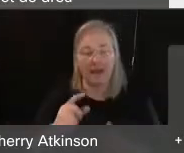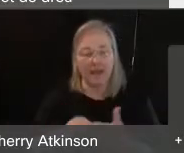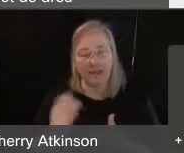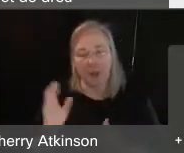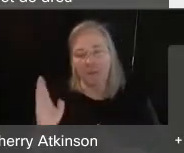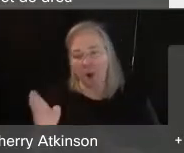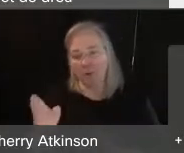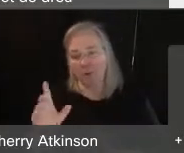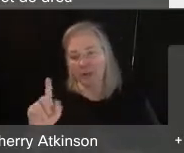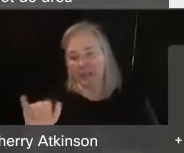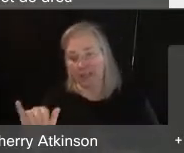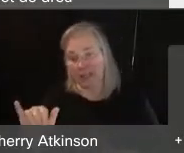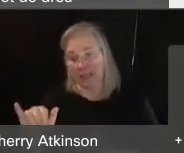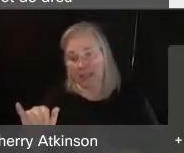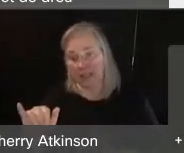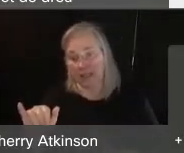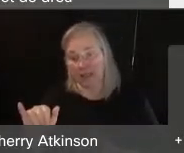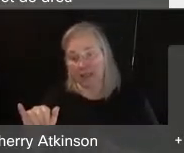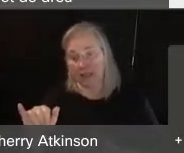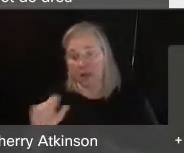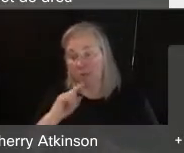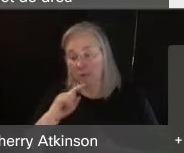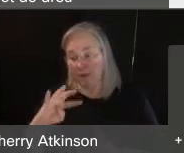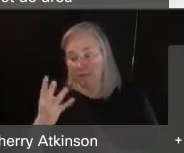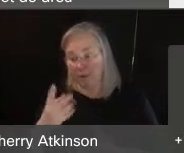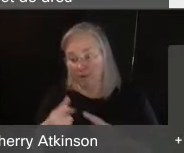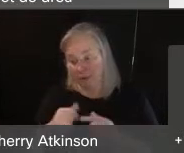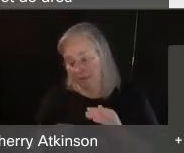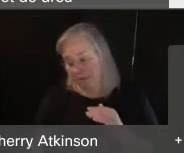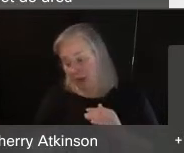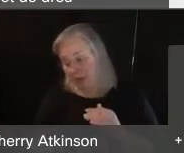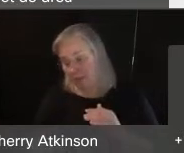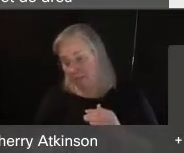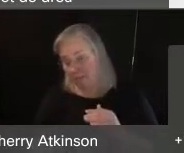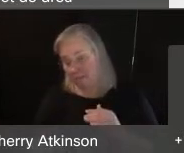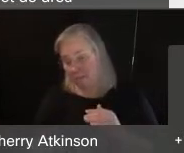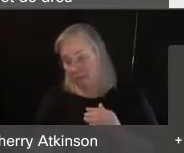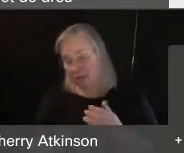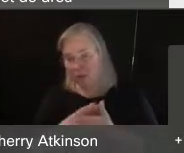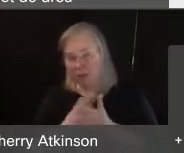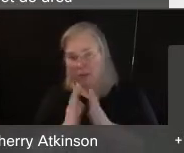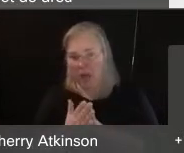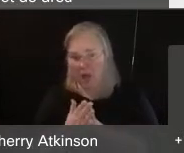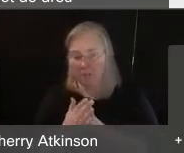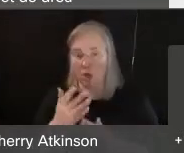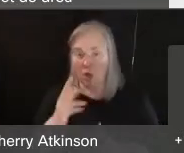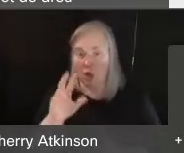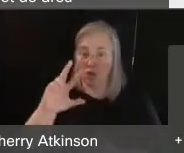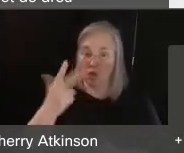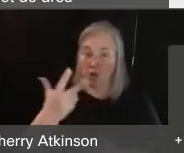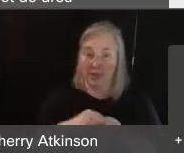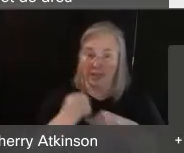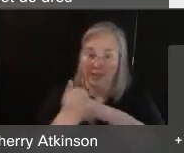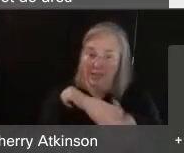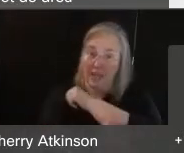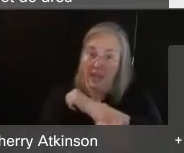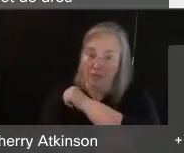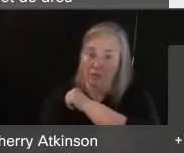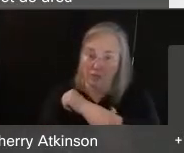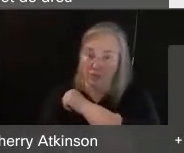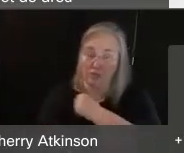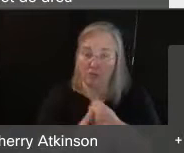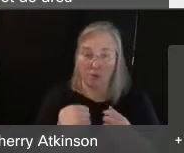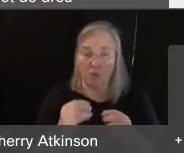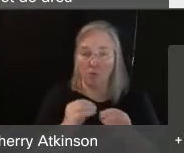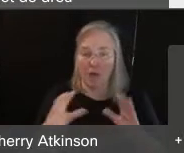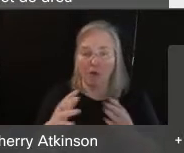from fourth from the bottom to third in the nation on a per pupil basis. So without the context of